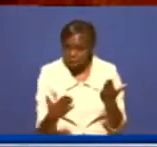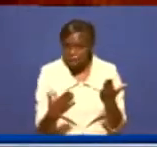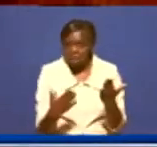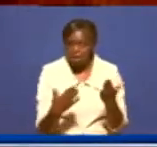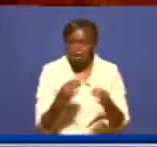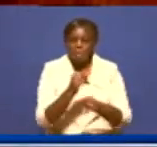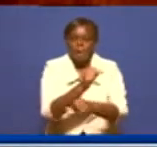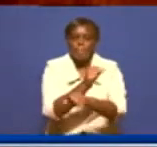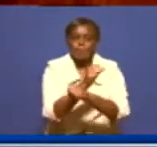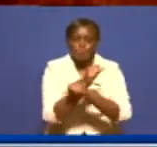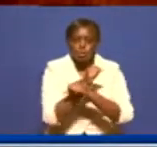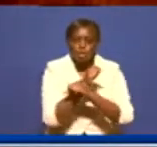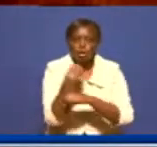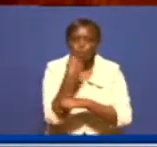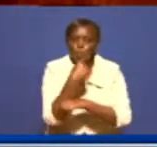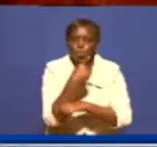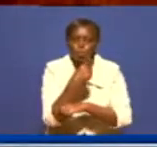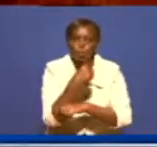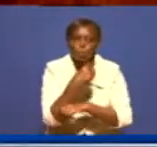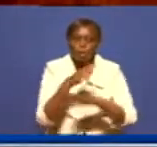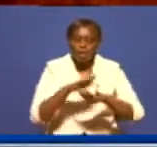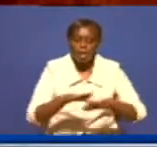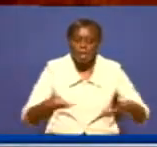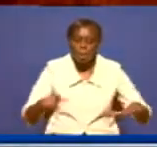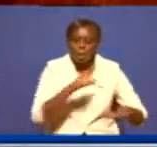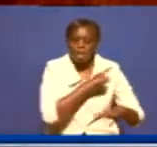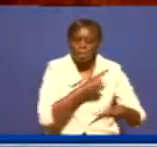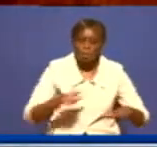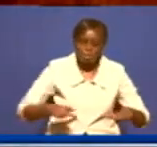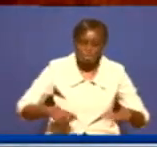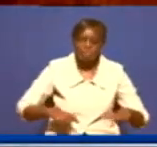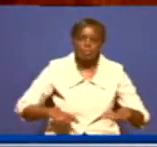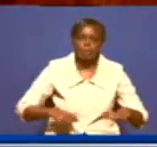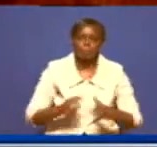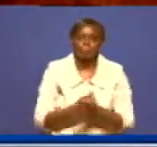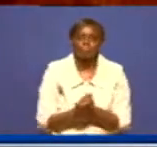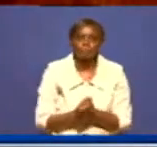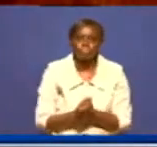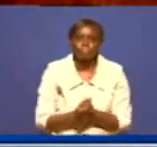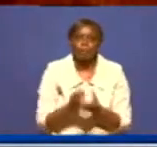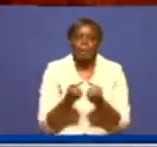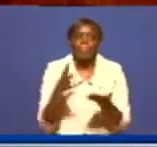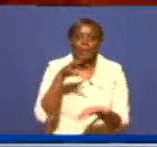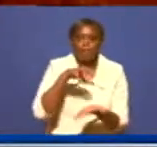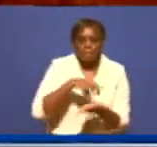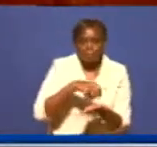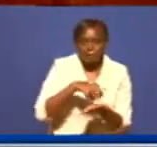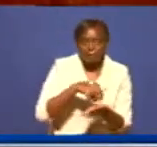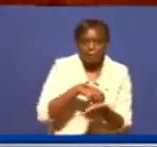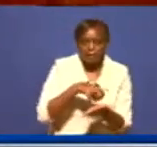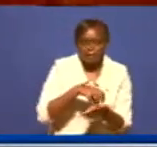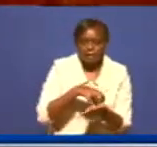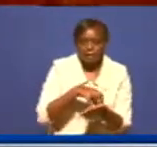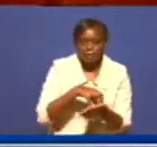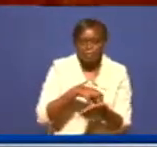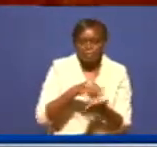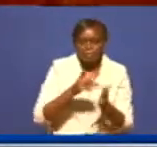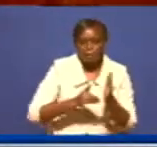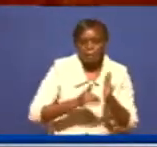protect landlords. You know, in most cases, Madam Speaker, in all developed